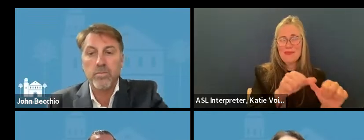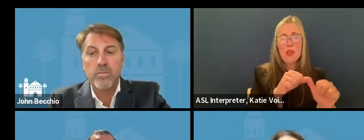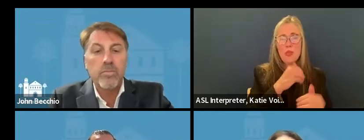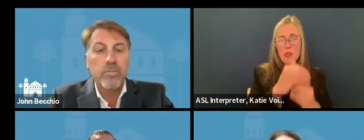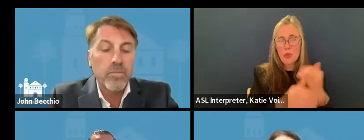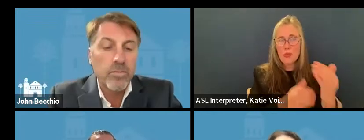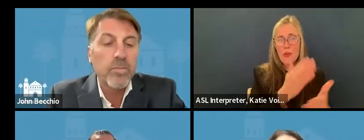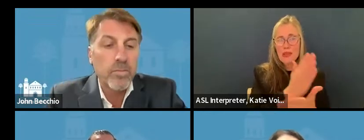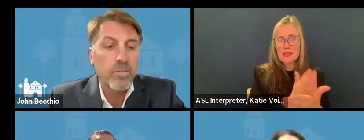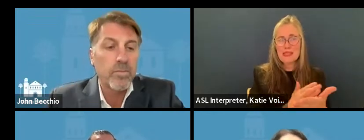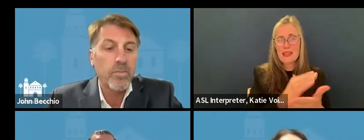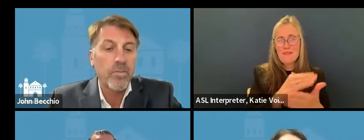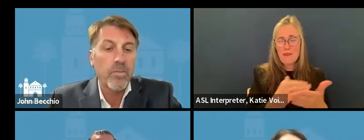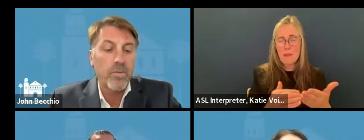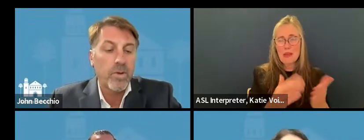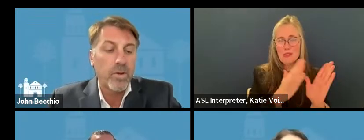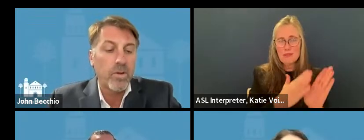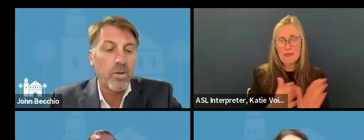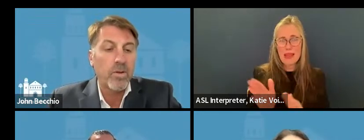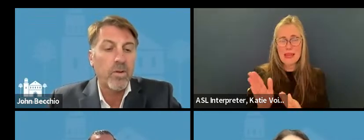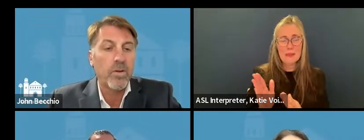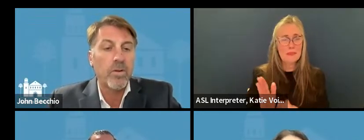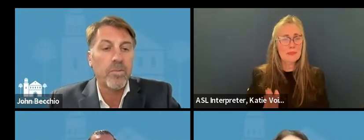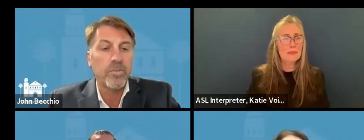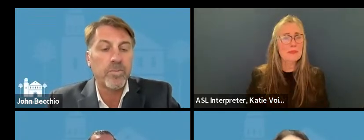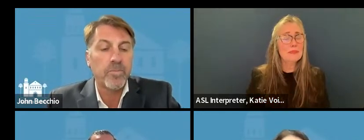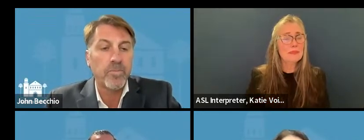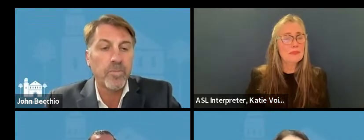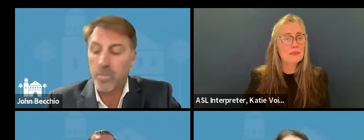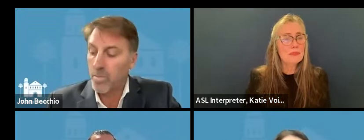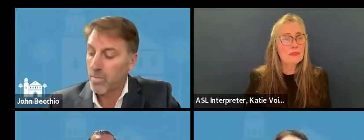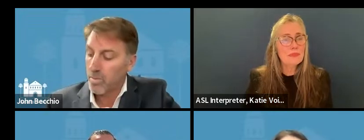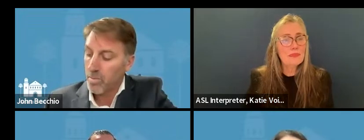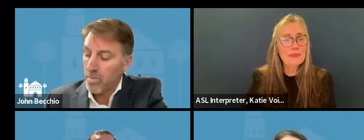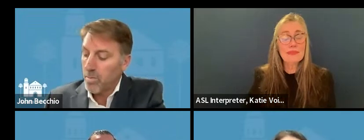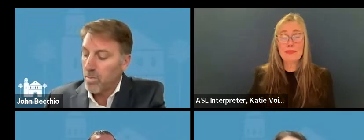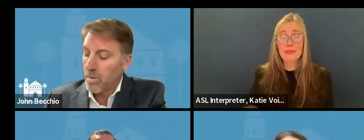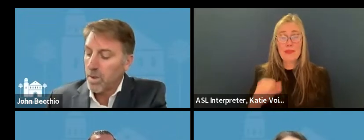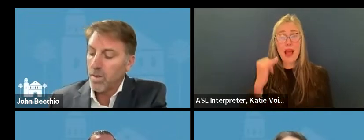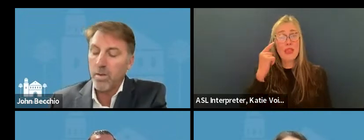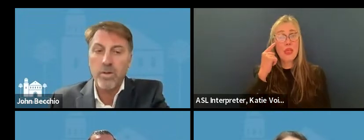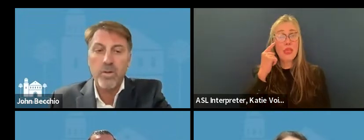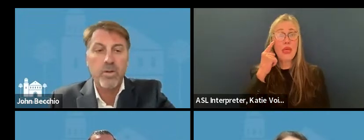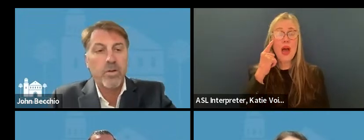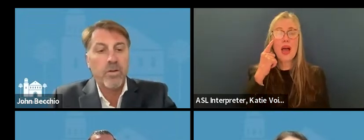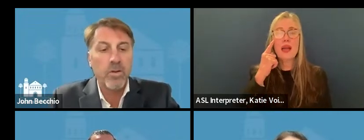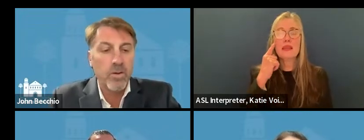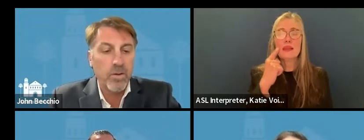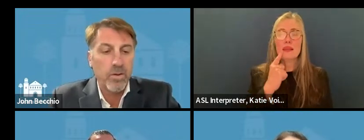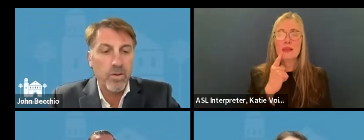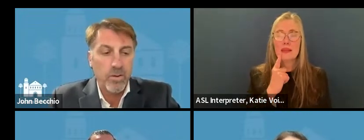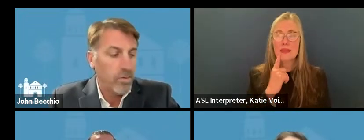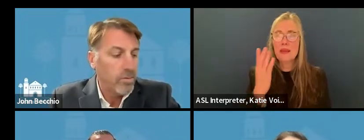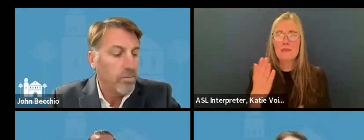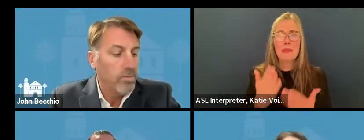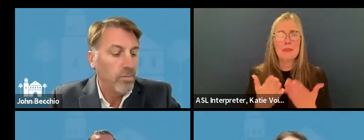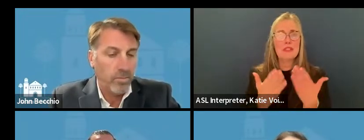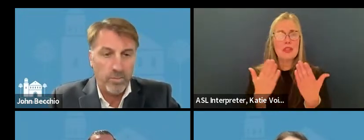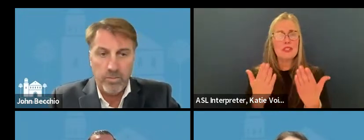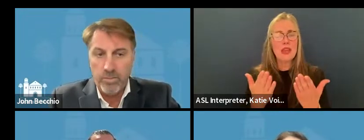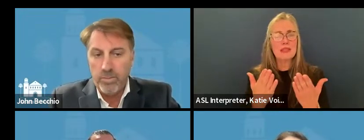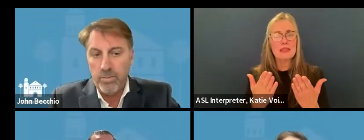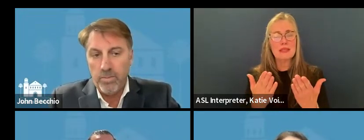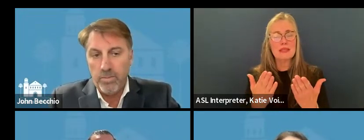process. And one of my thoughts was, and of course, this is a suggestion in speaking